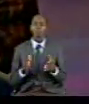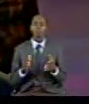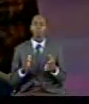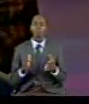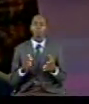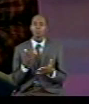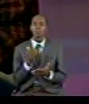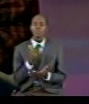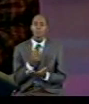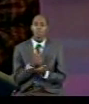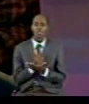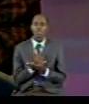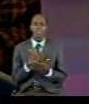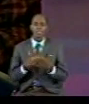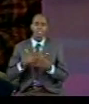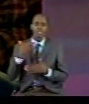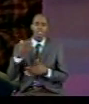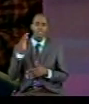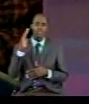Testimony.